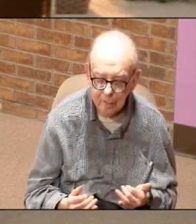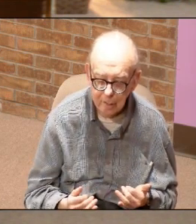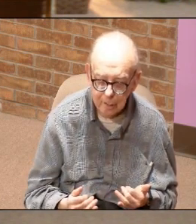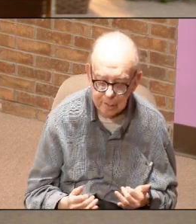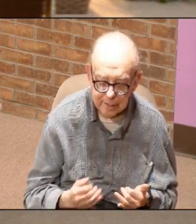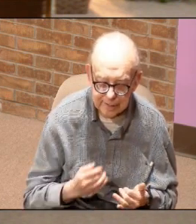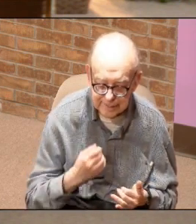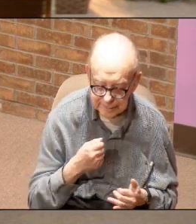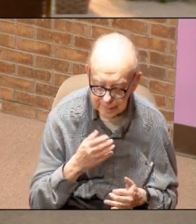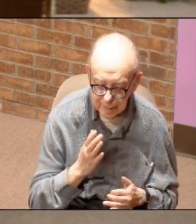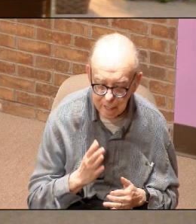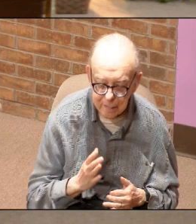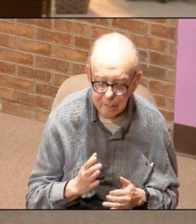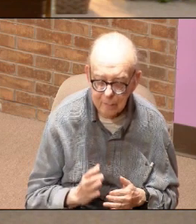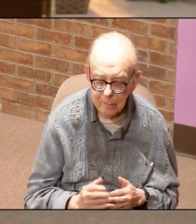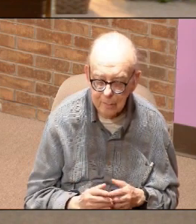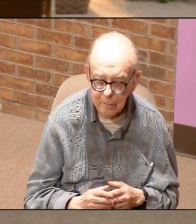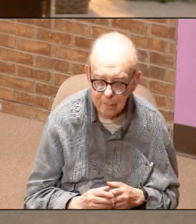and say, God,